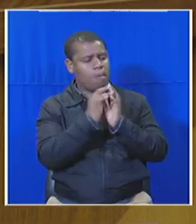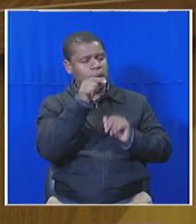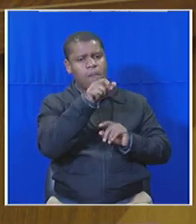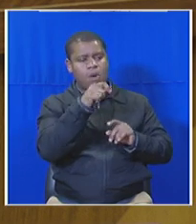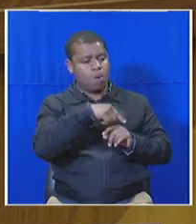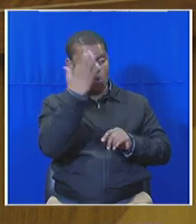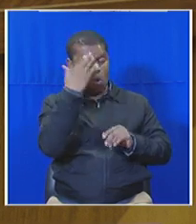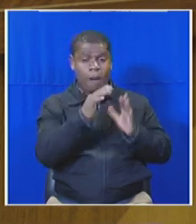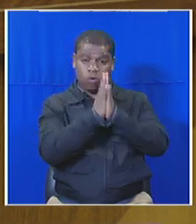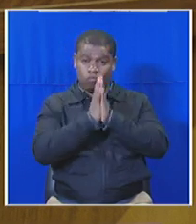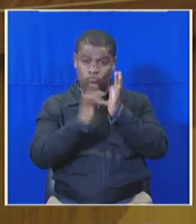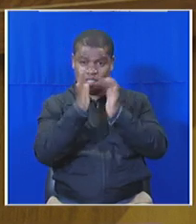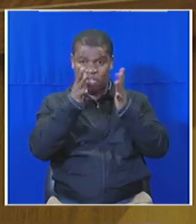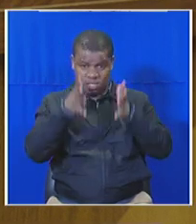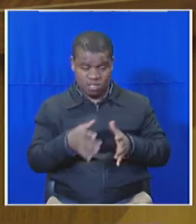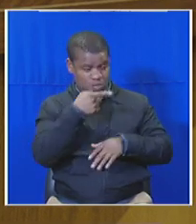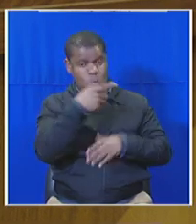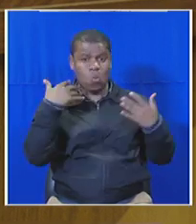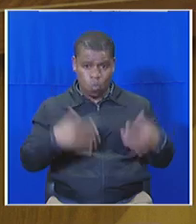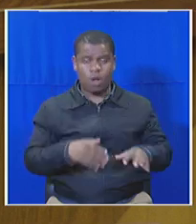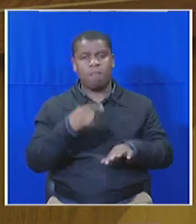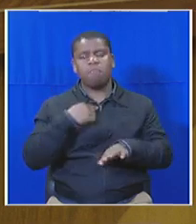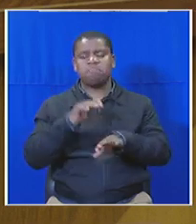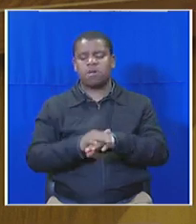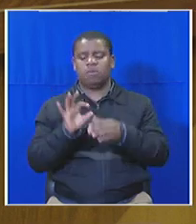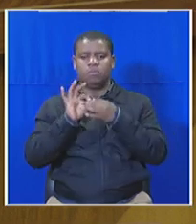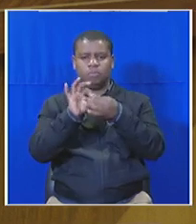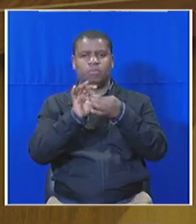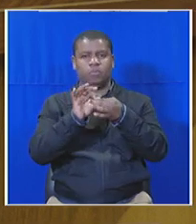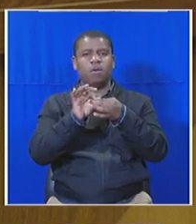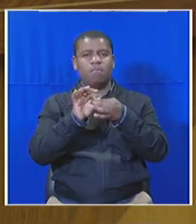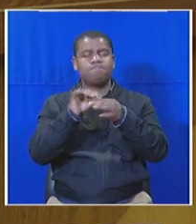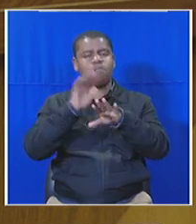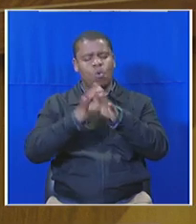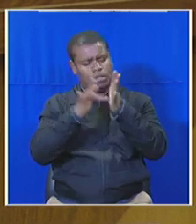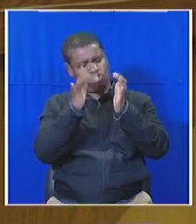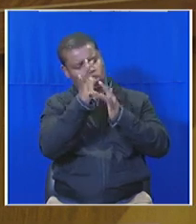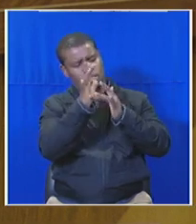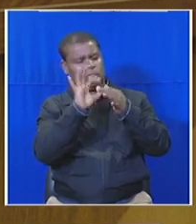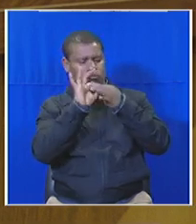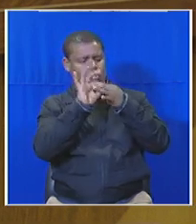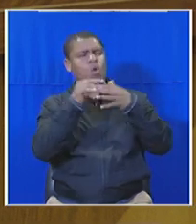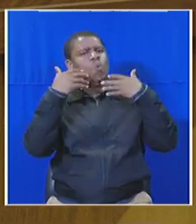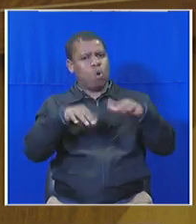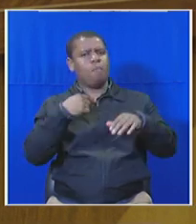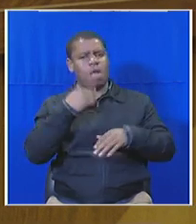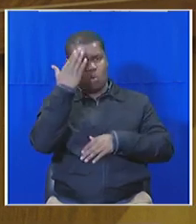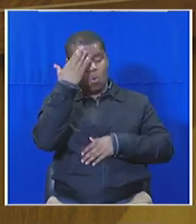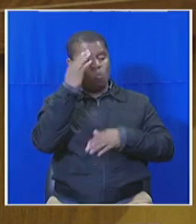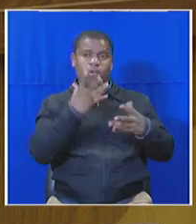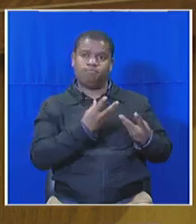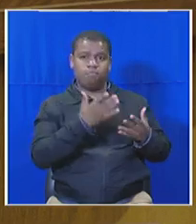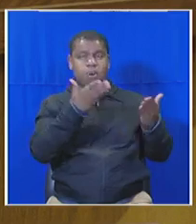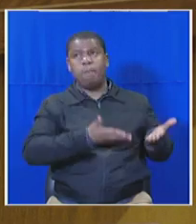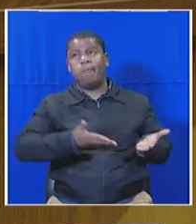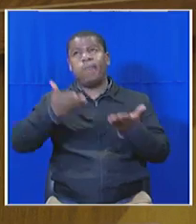this, there is some consolation in knowing he had a relationship with Jesus Christ and will have gone to be with his Maker. So often